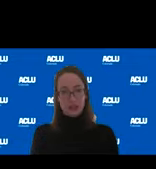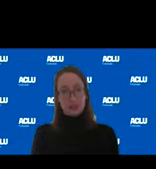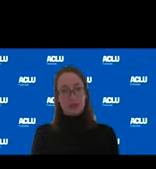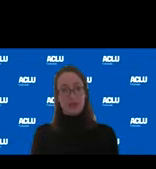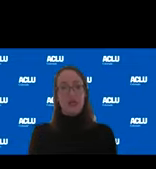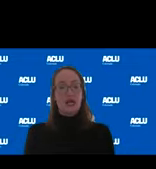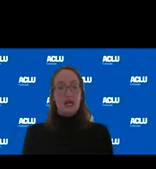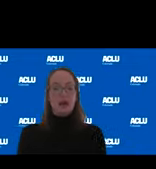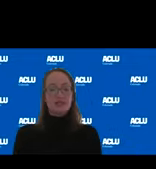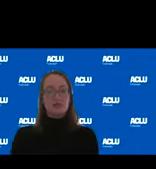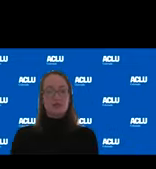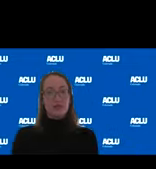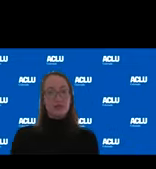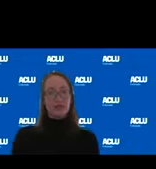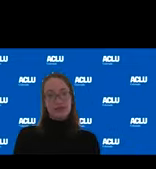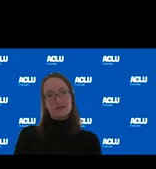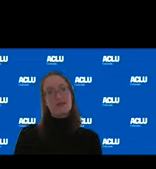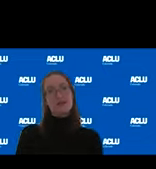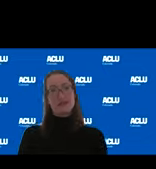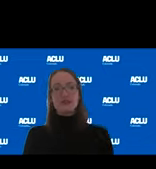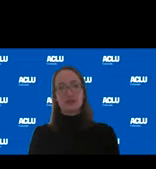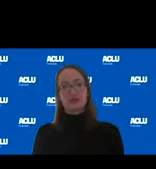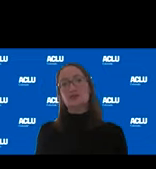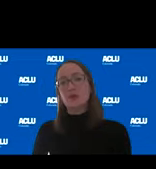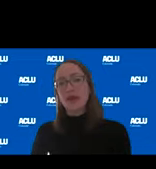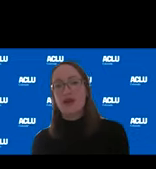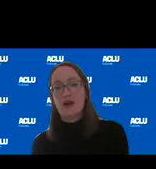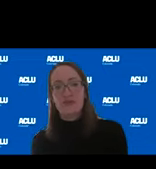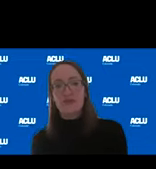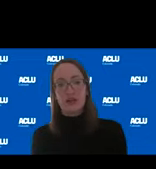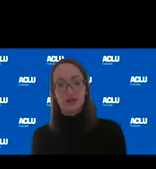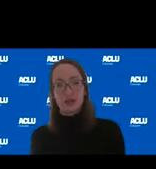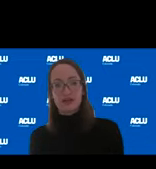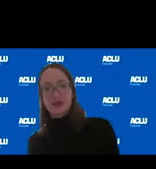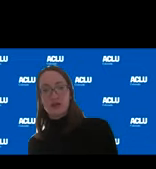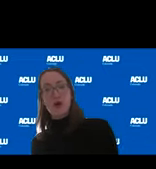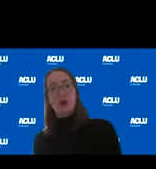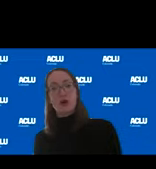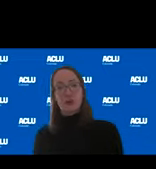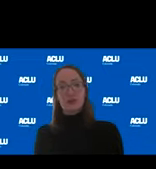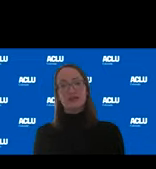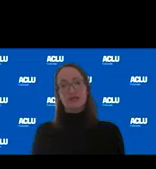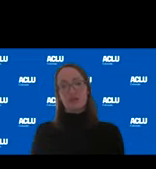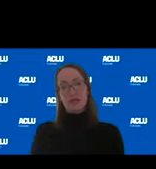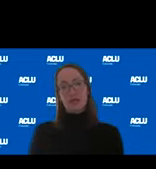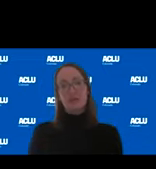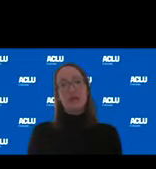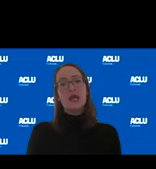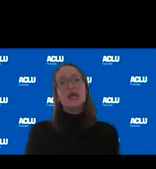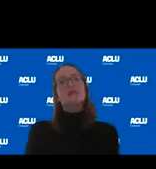disinformation are separate. Misinformation is unintentional spread of incorrect or erroneous